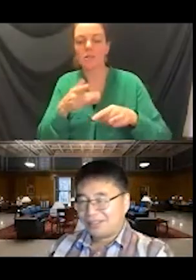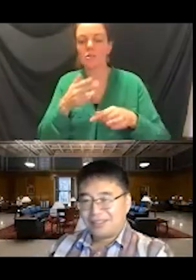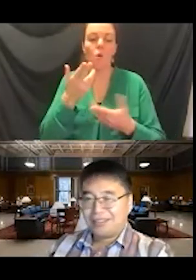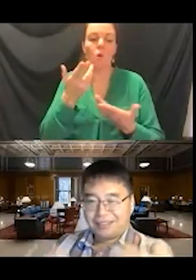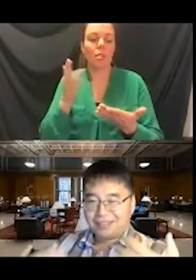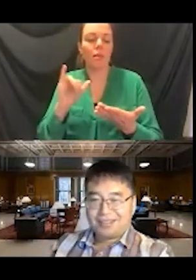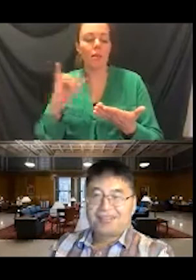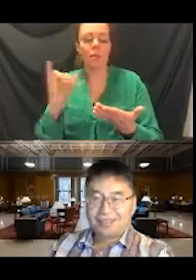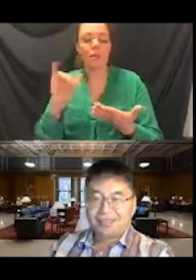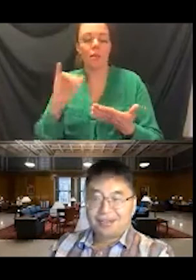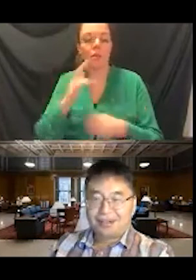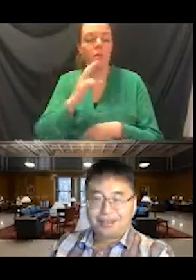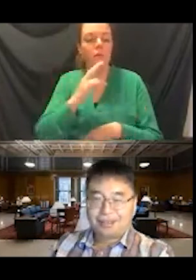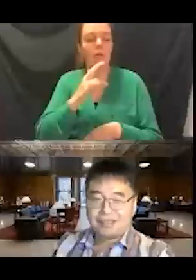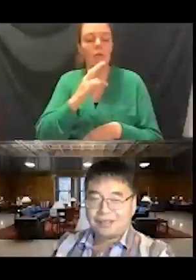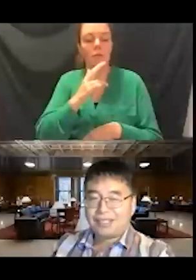calls